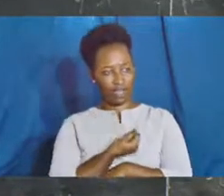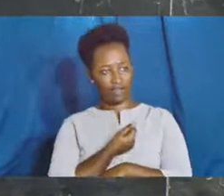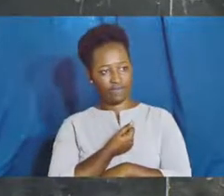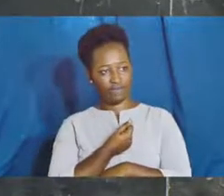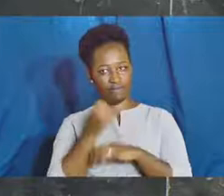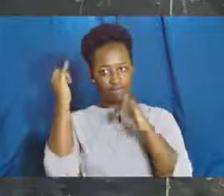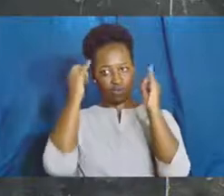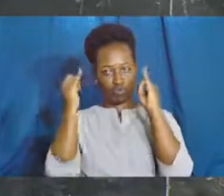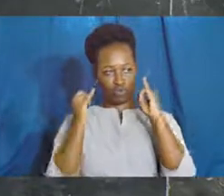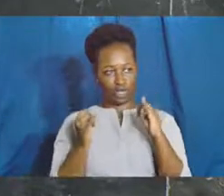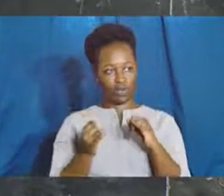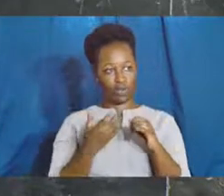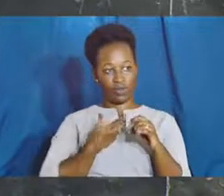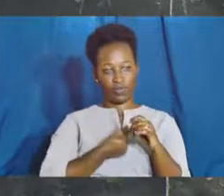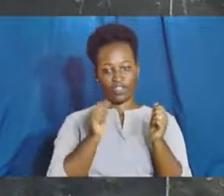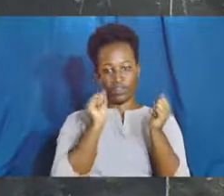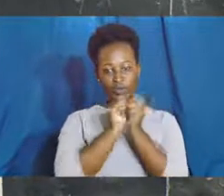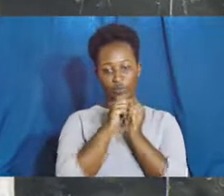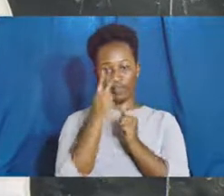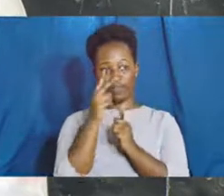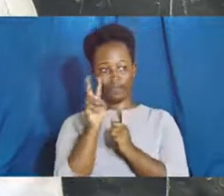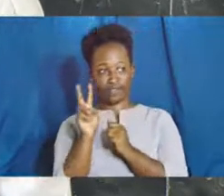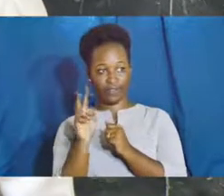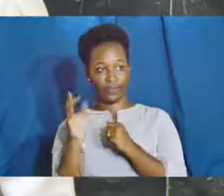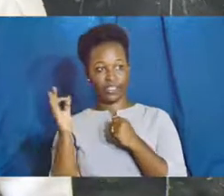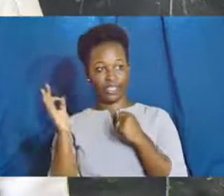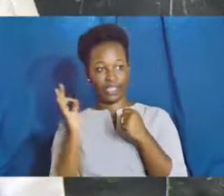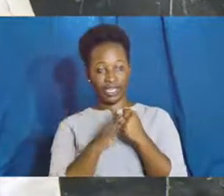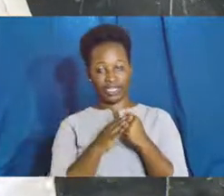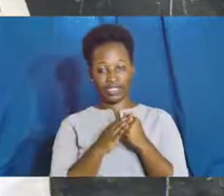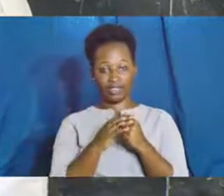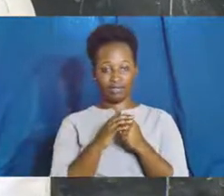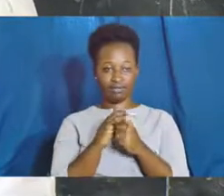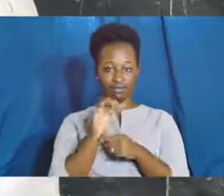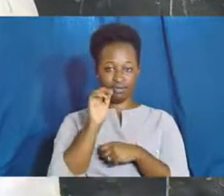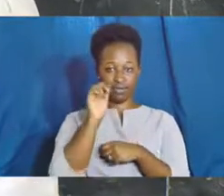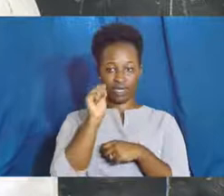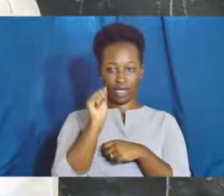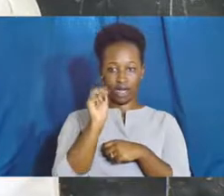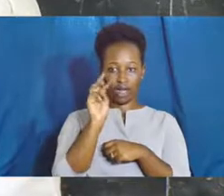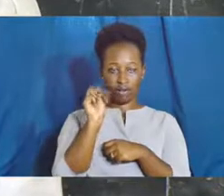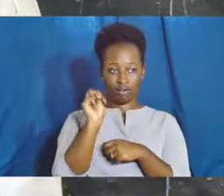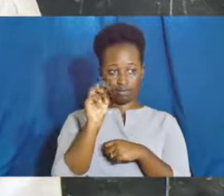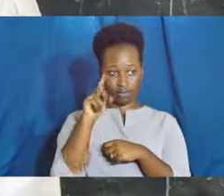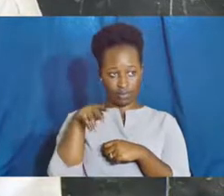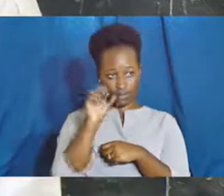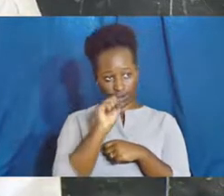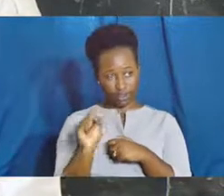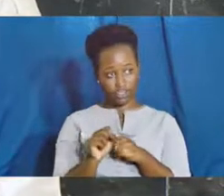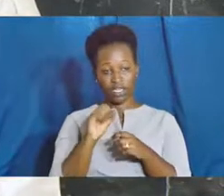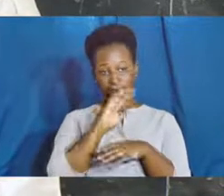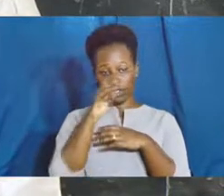We have 12 volts, we have 8 ohms, we have 5, we have 3, and these are connected in